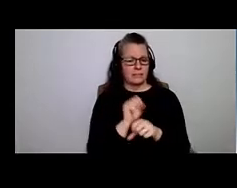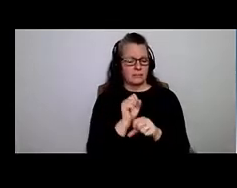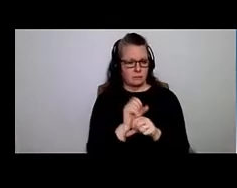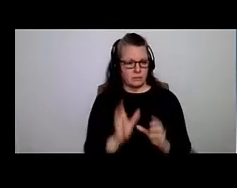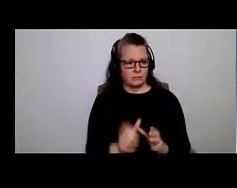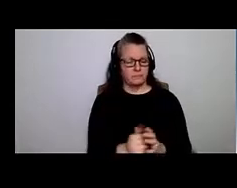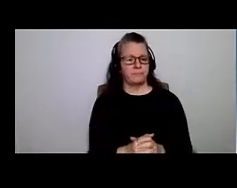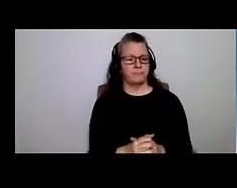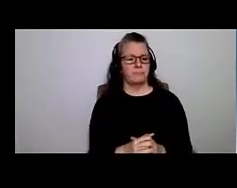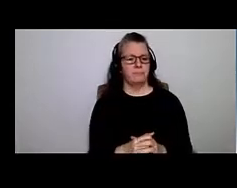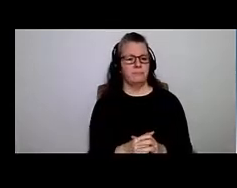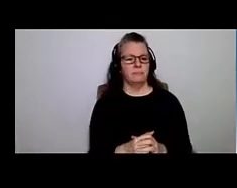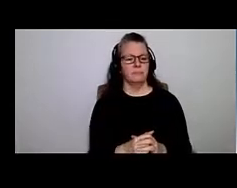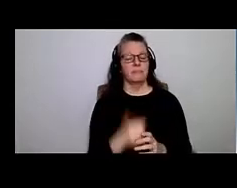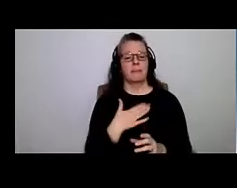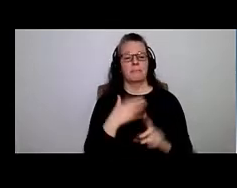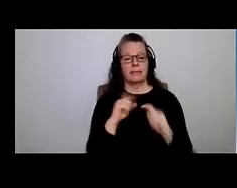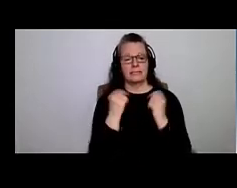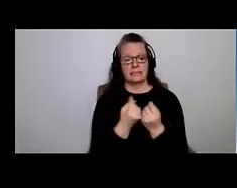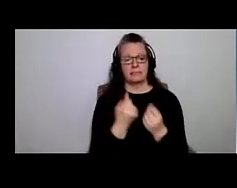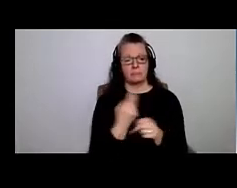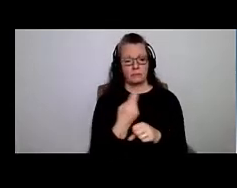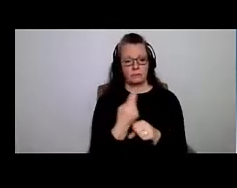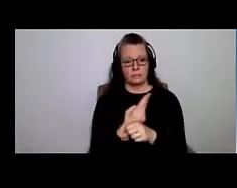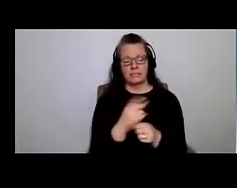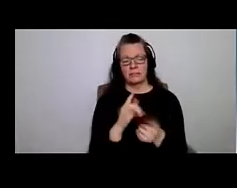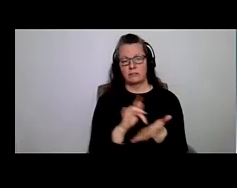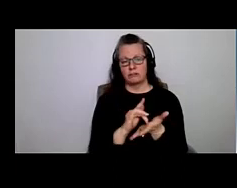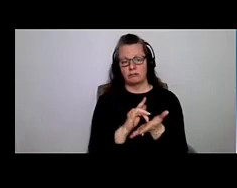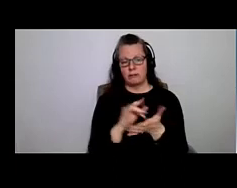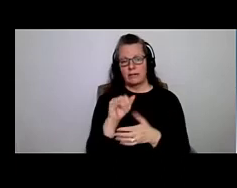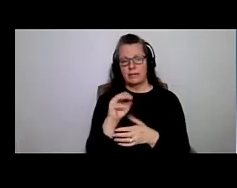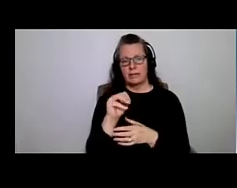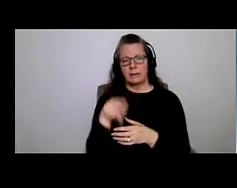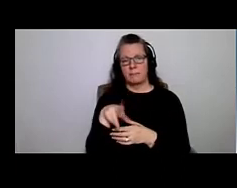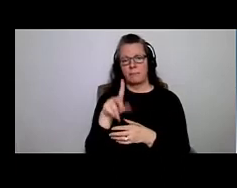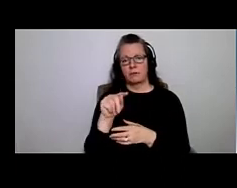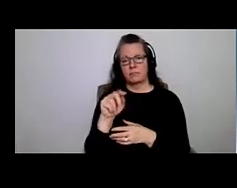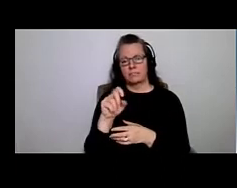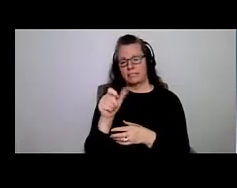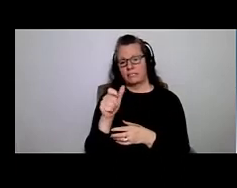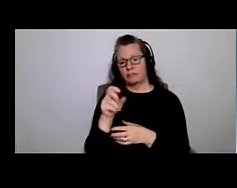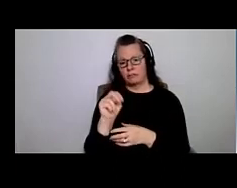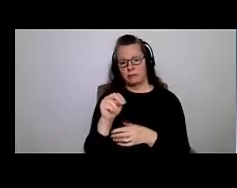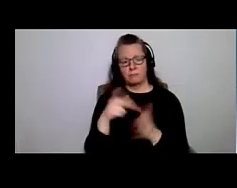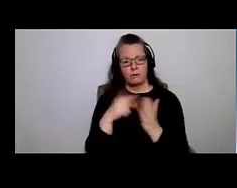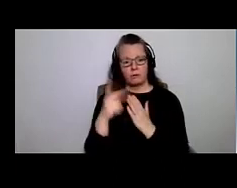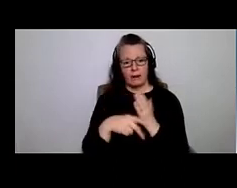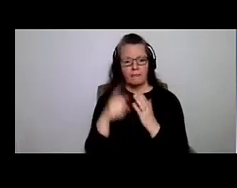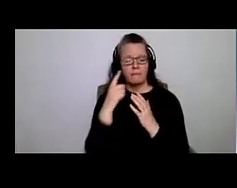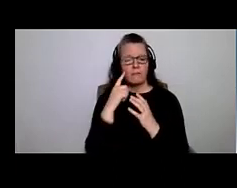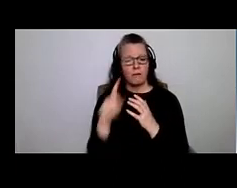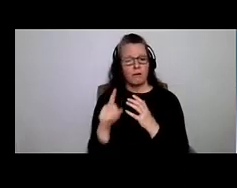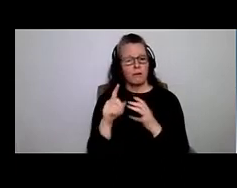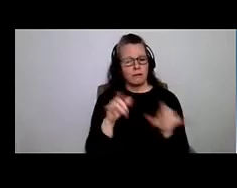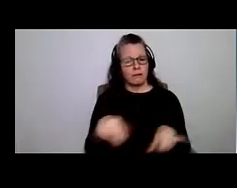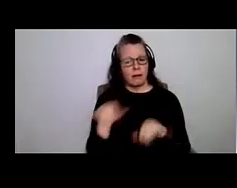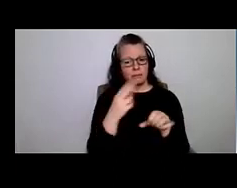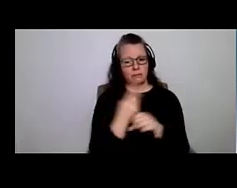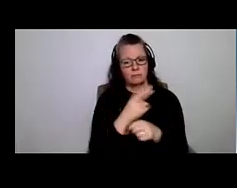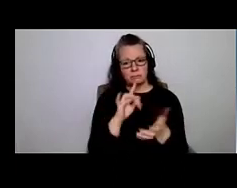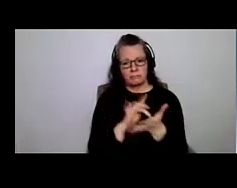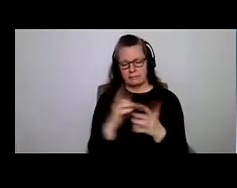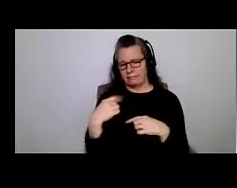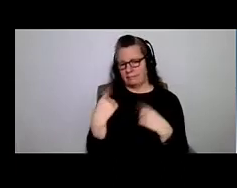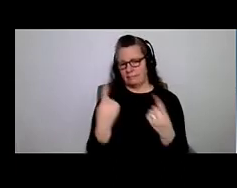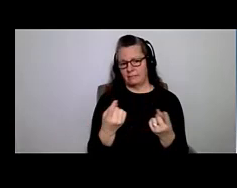My team has been implementing the state's drug importation program to bring savings on commonly used medications to the commercial market since late